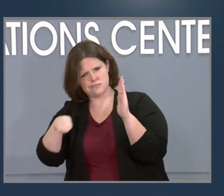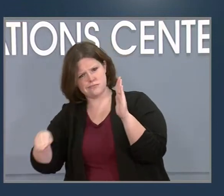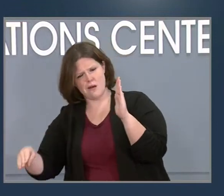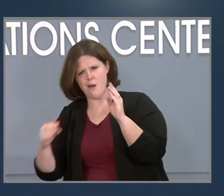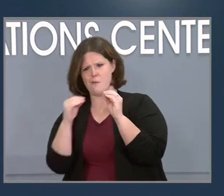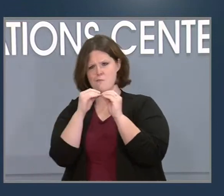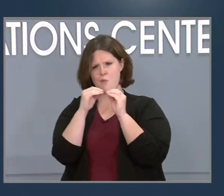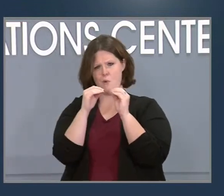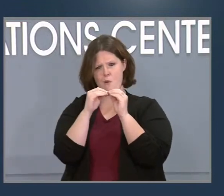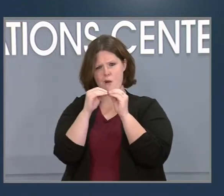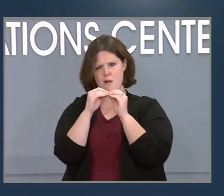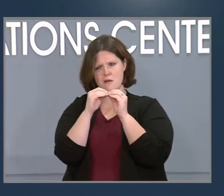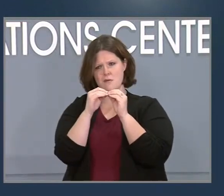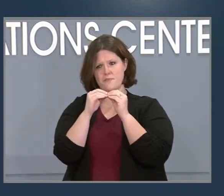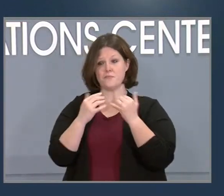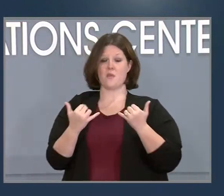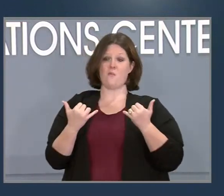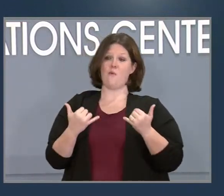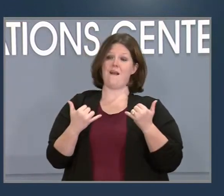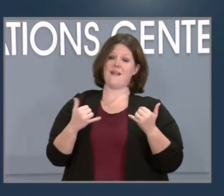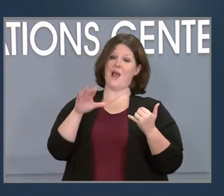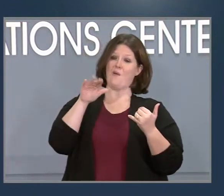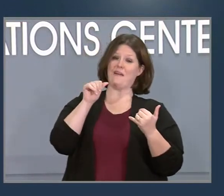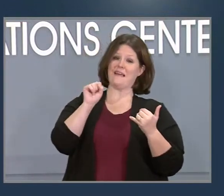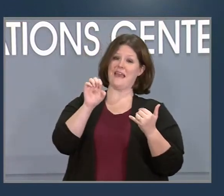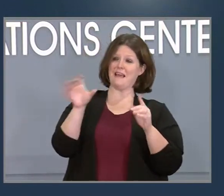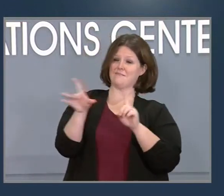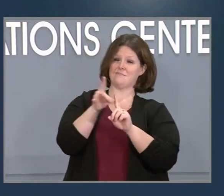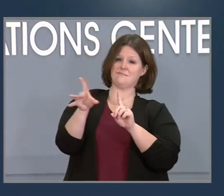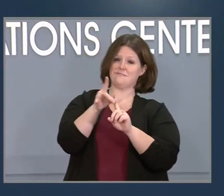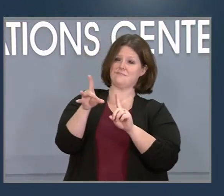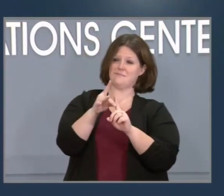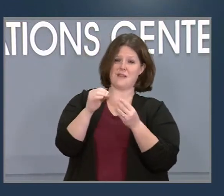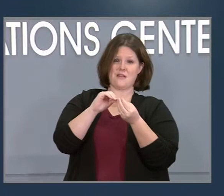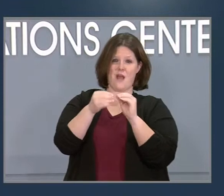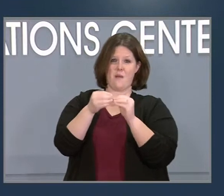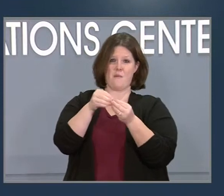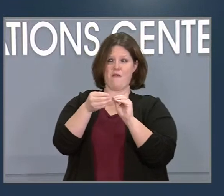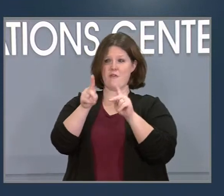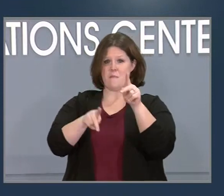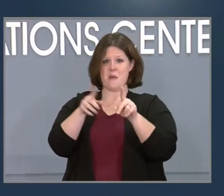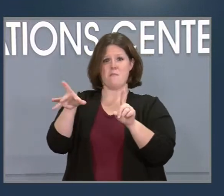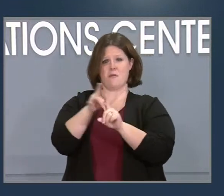of cases we have right now still puts our state in the CDC's